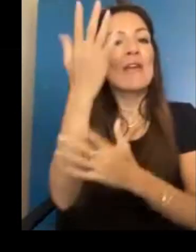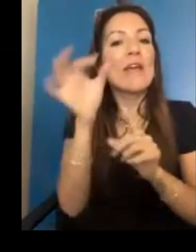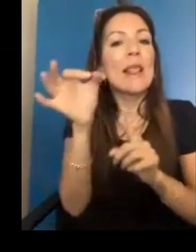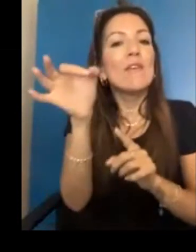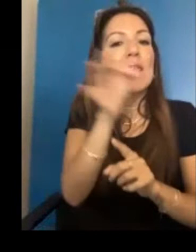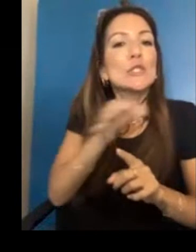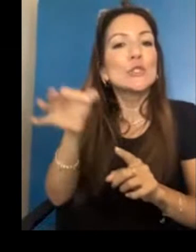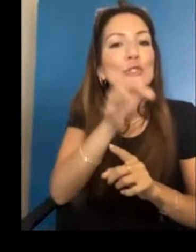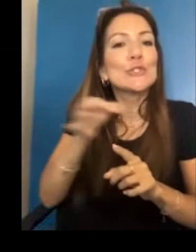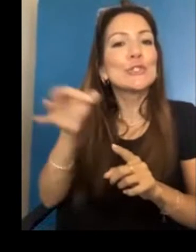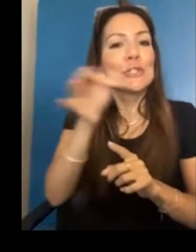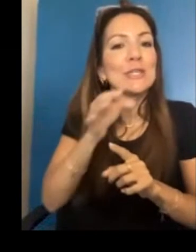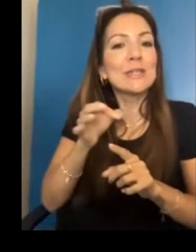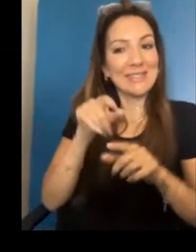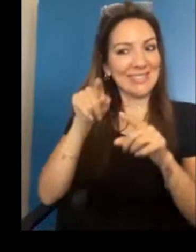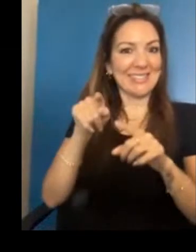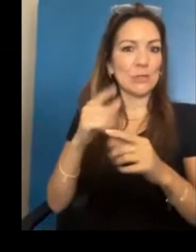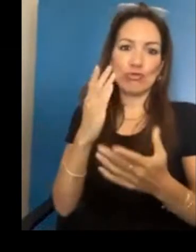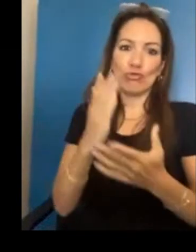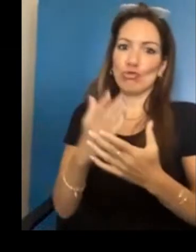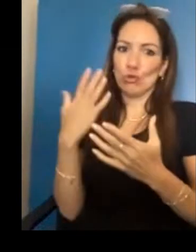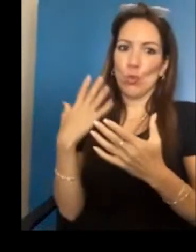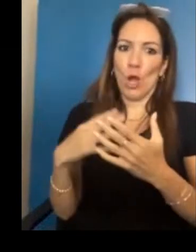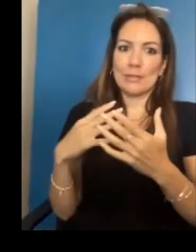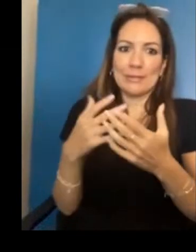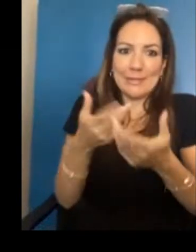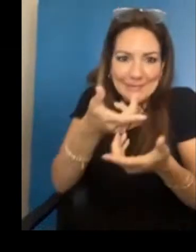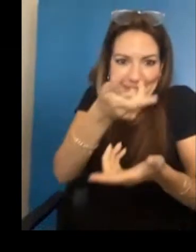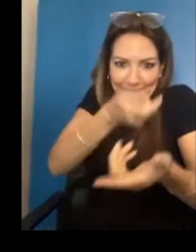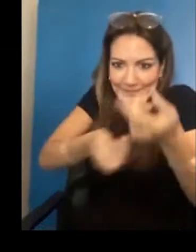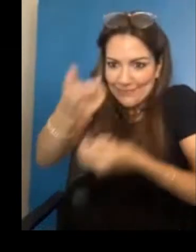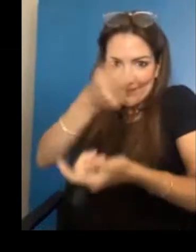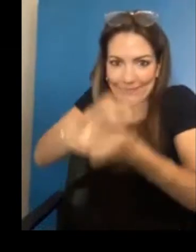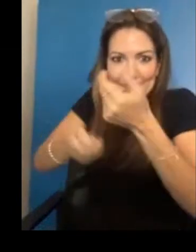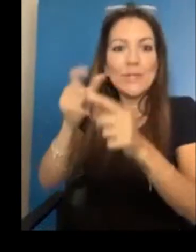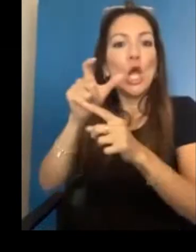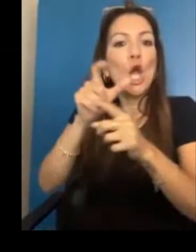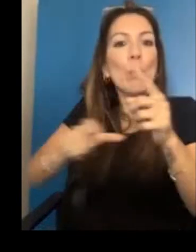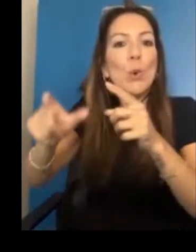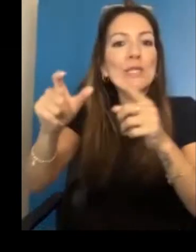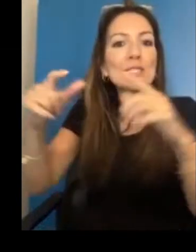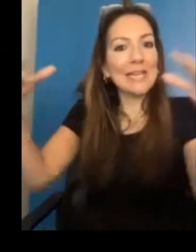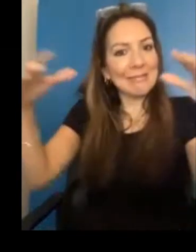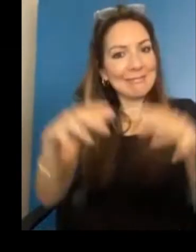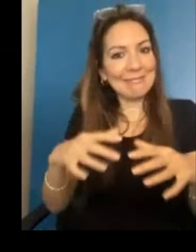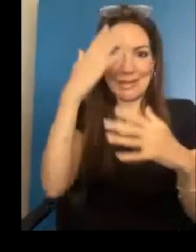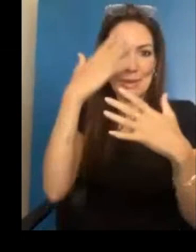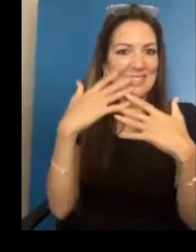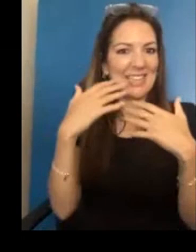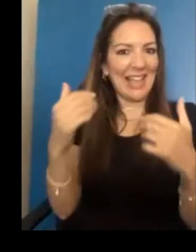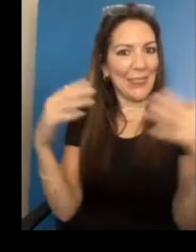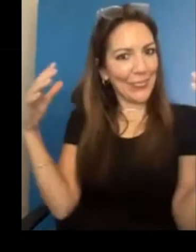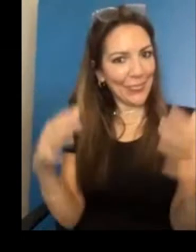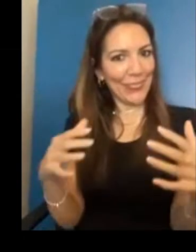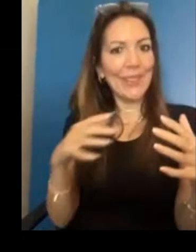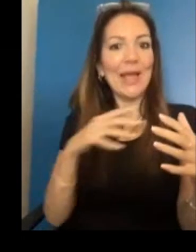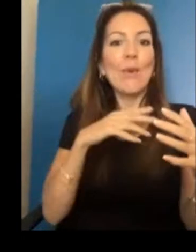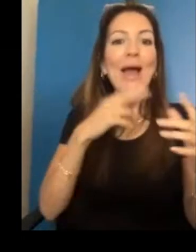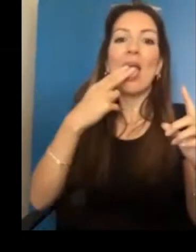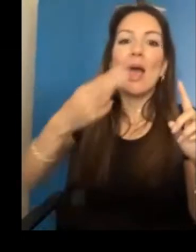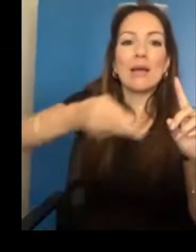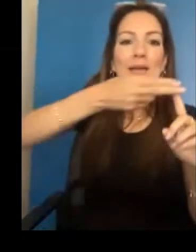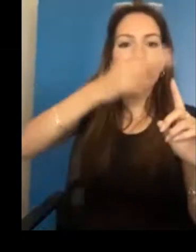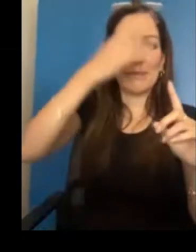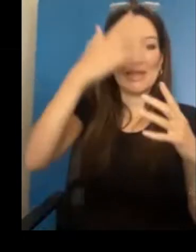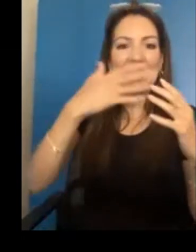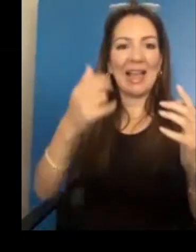very much at the heart of what the Trust wanted to do, bring the community into the heart of mental health, in line with our reducing the stigma of mental health. So this is a